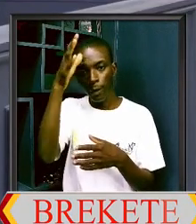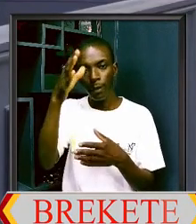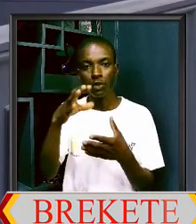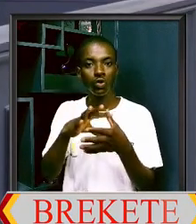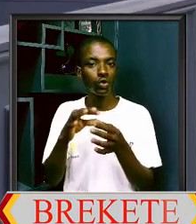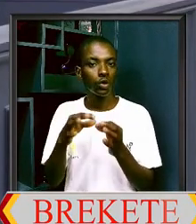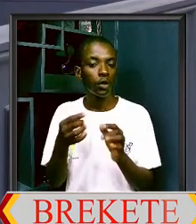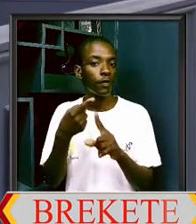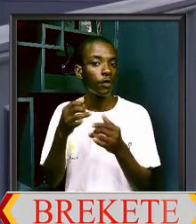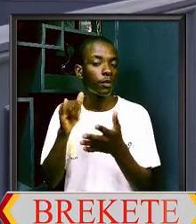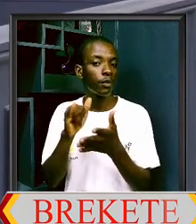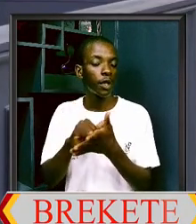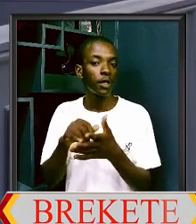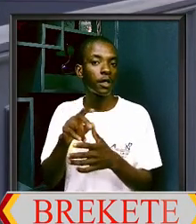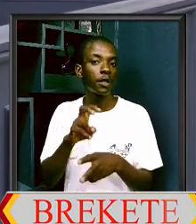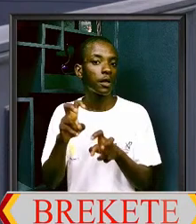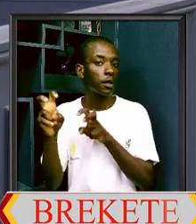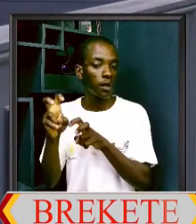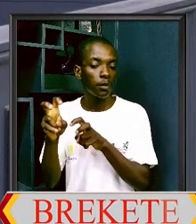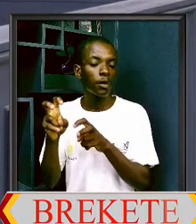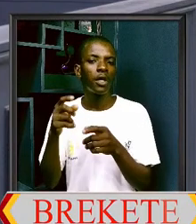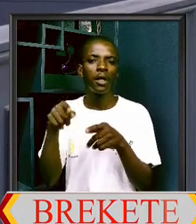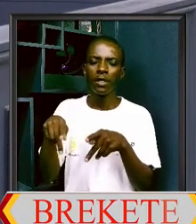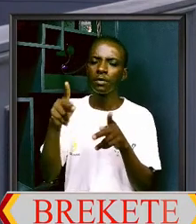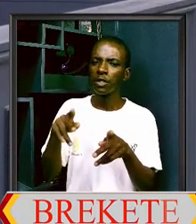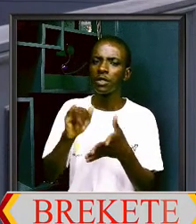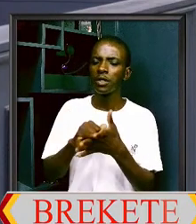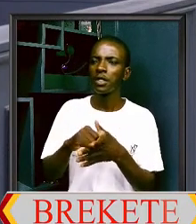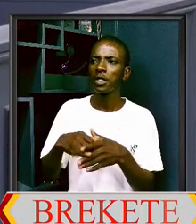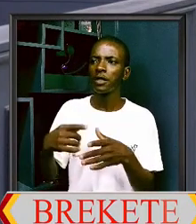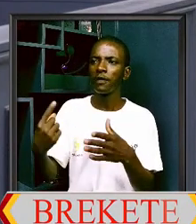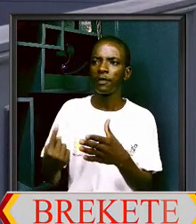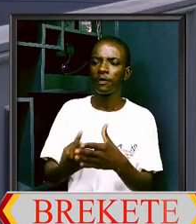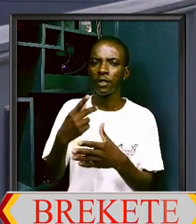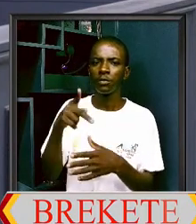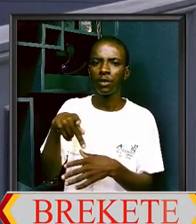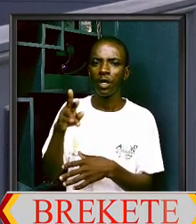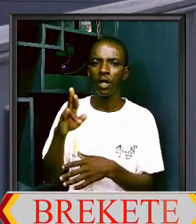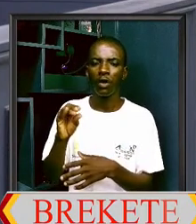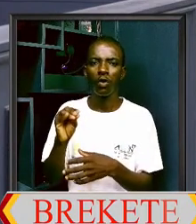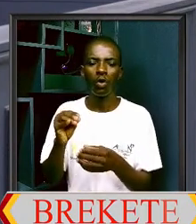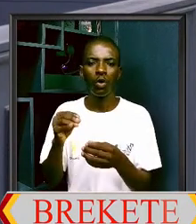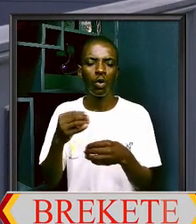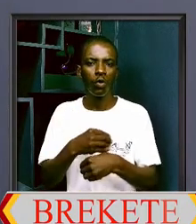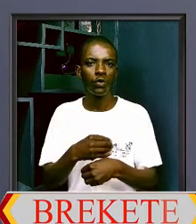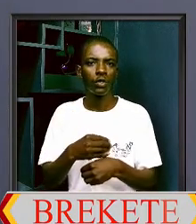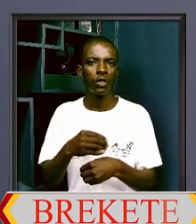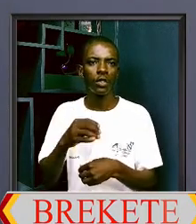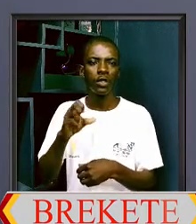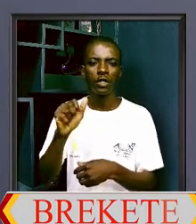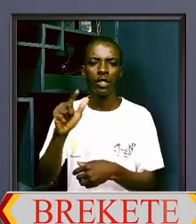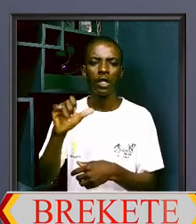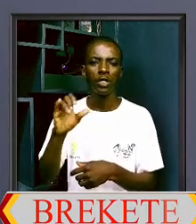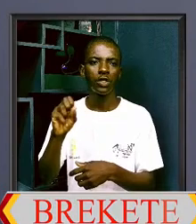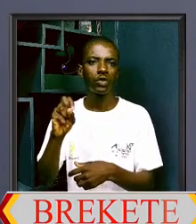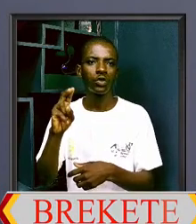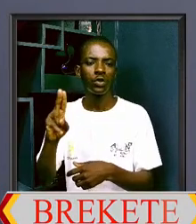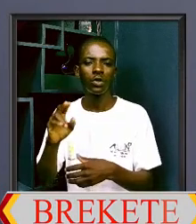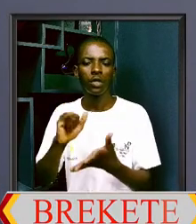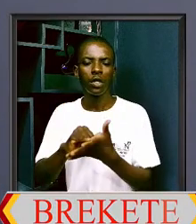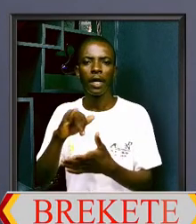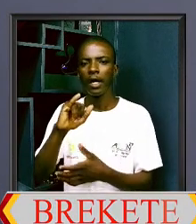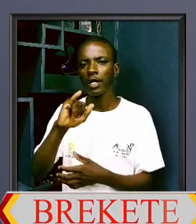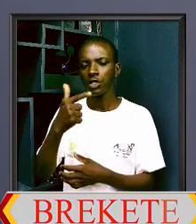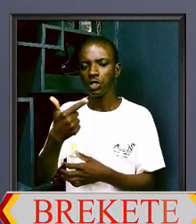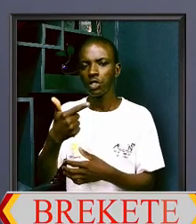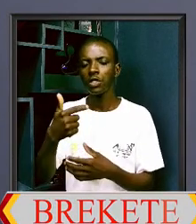story from that trip but this person for first office now Sala where IG